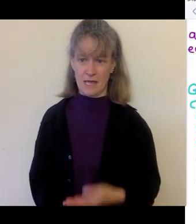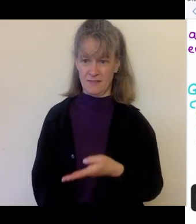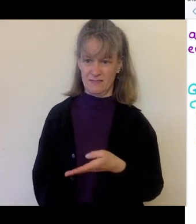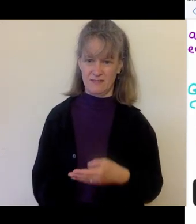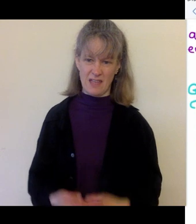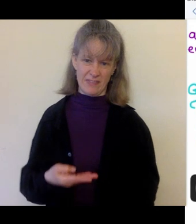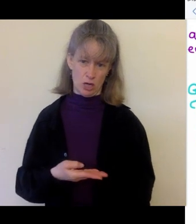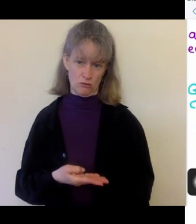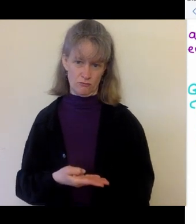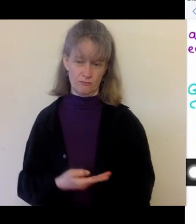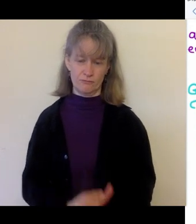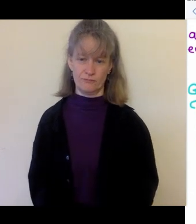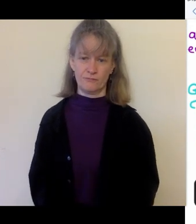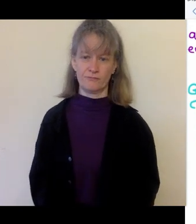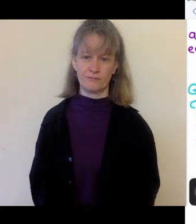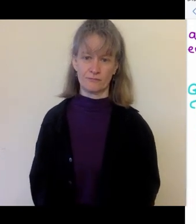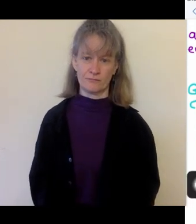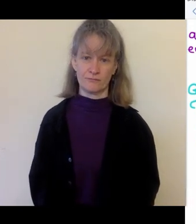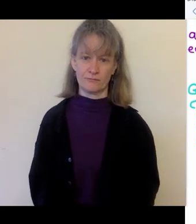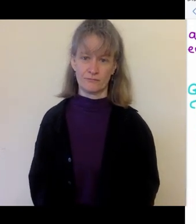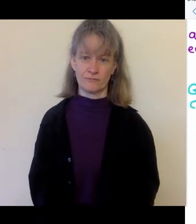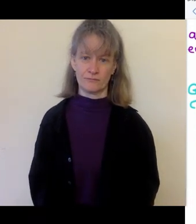and here.